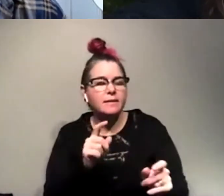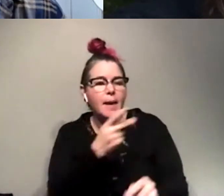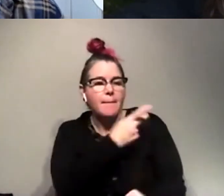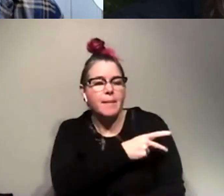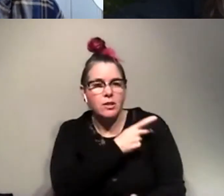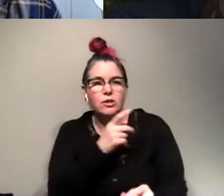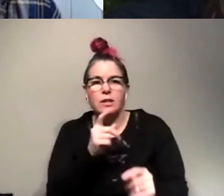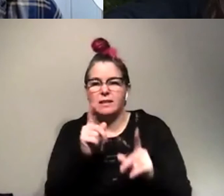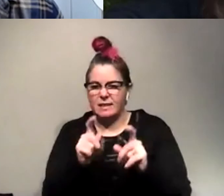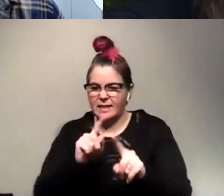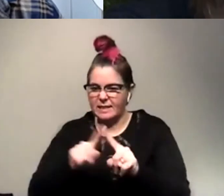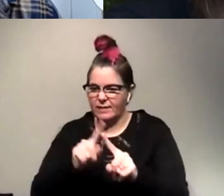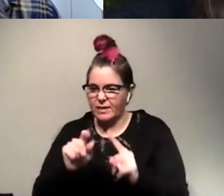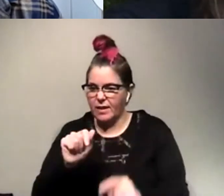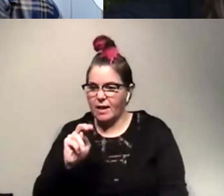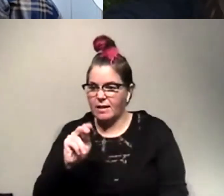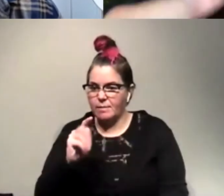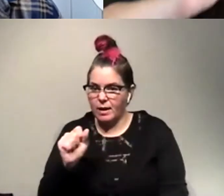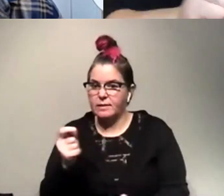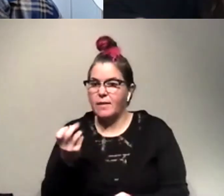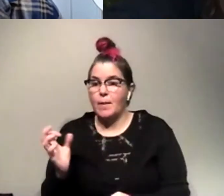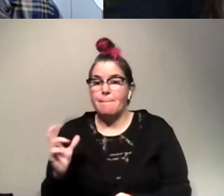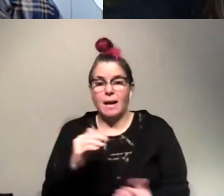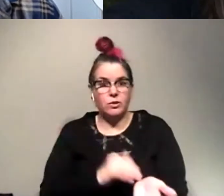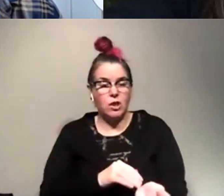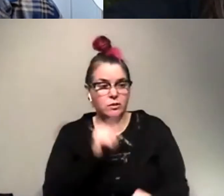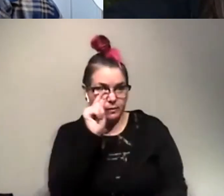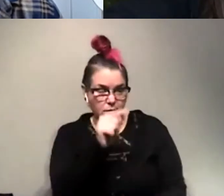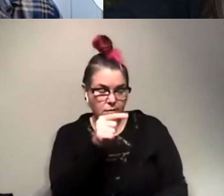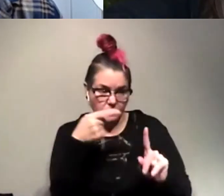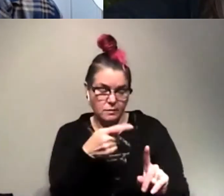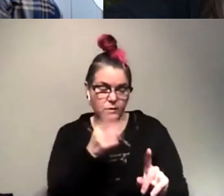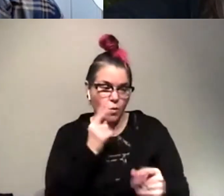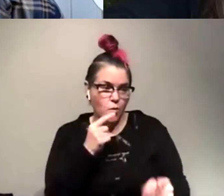different types of antibiotic, and then you go back to the doctor and say, this is what's going to work for this patient?